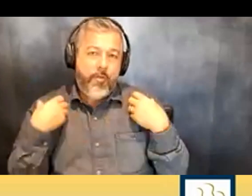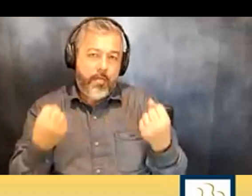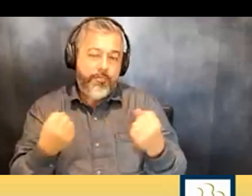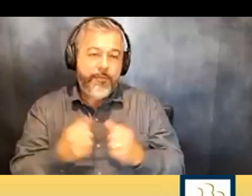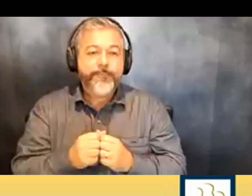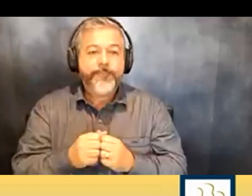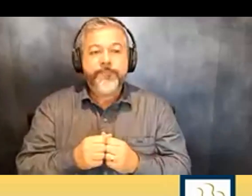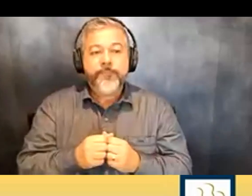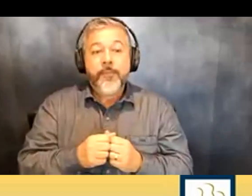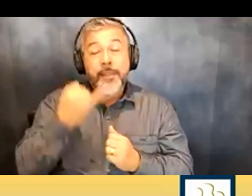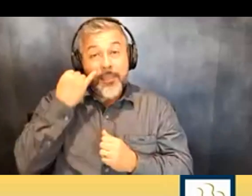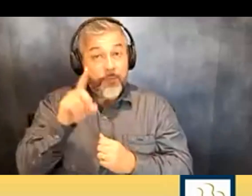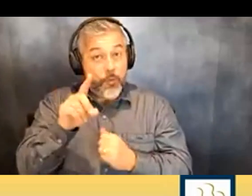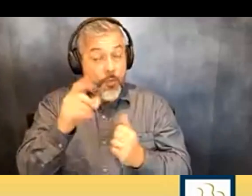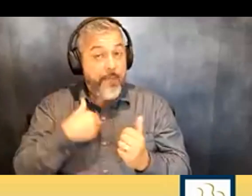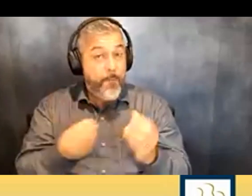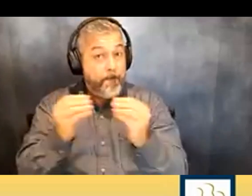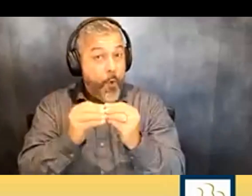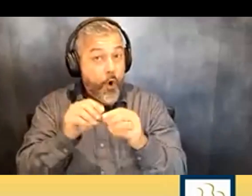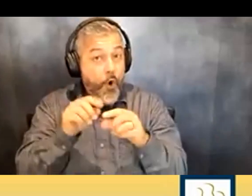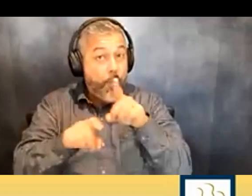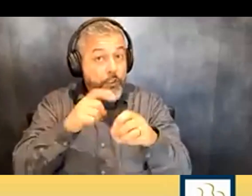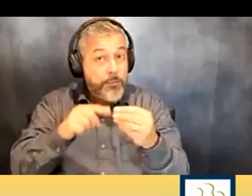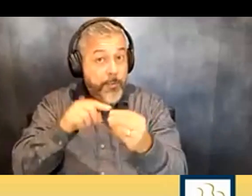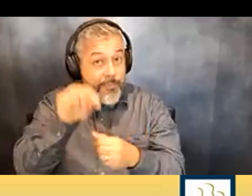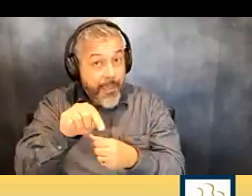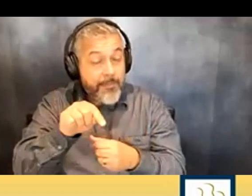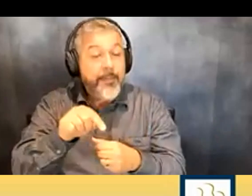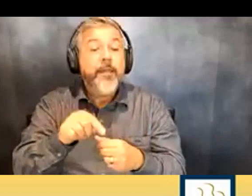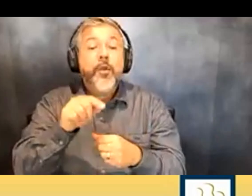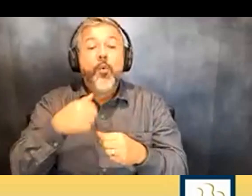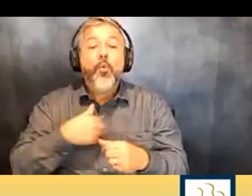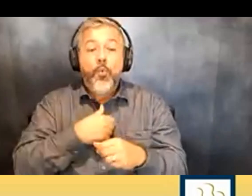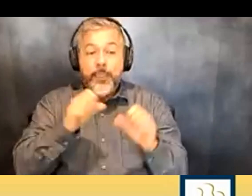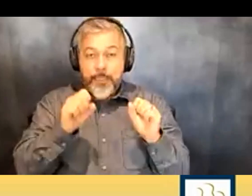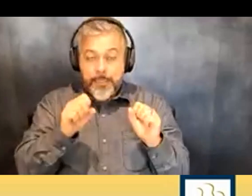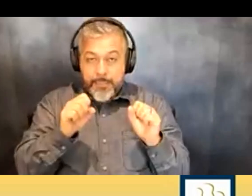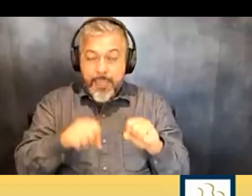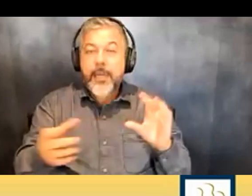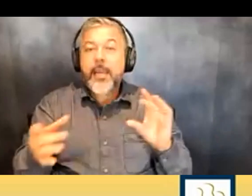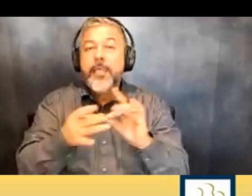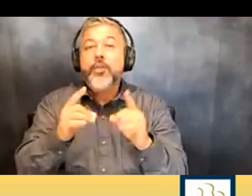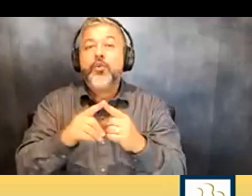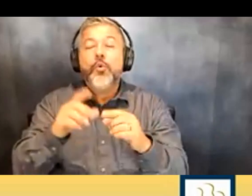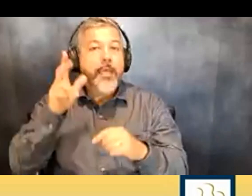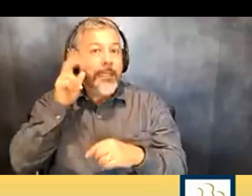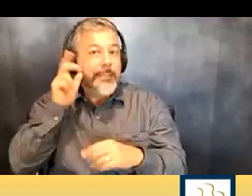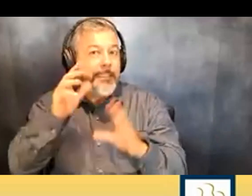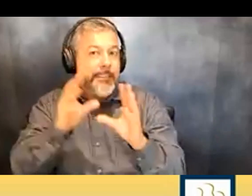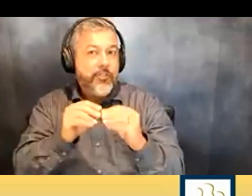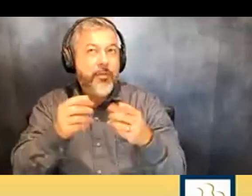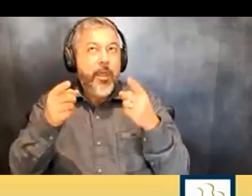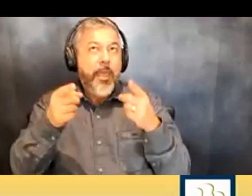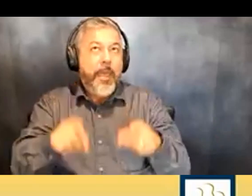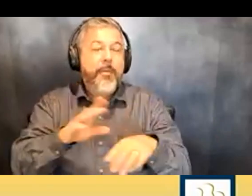you do have more questions about that, we can link you to a listening session that was hosted on November 2nd